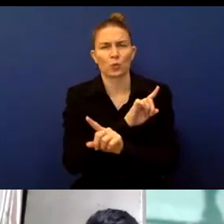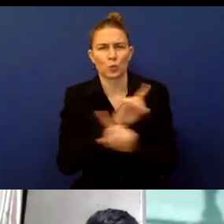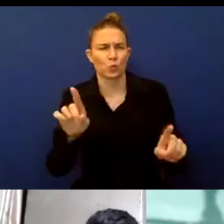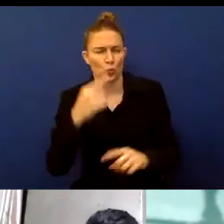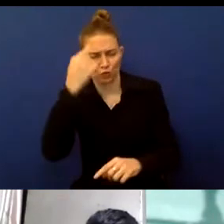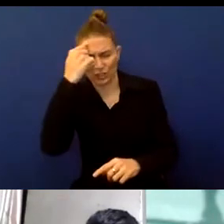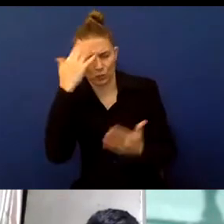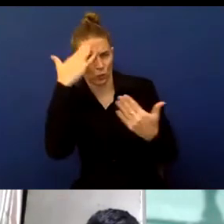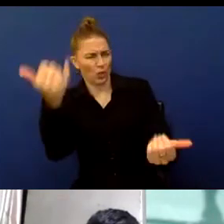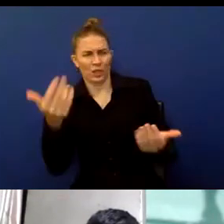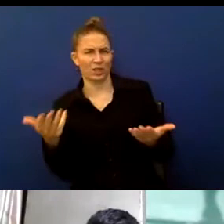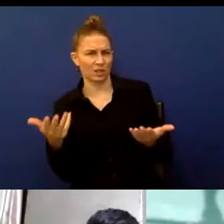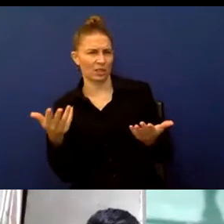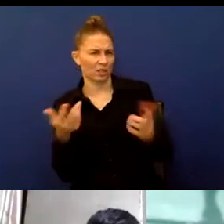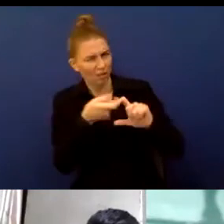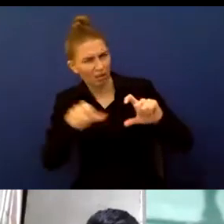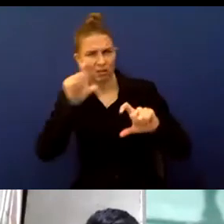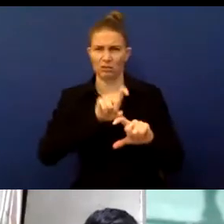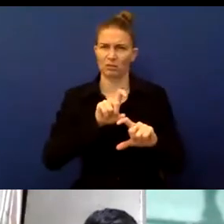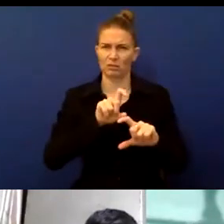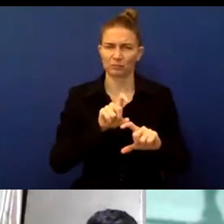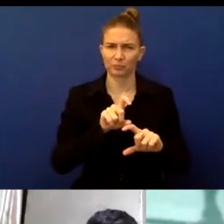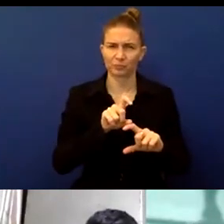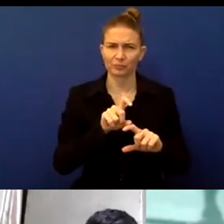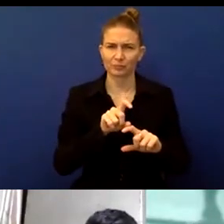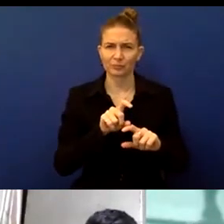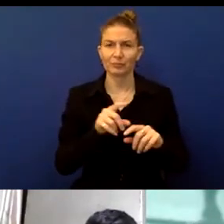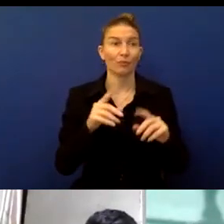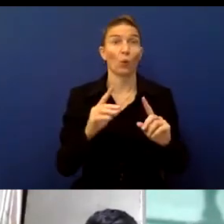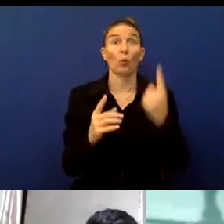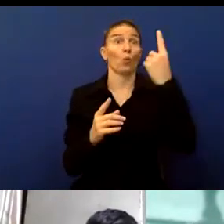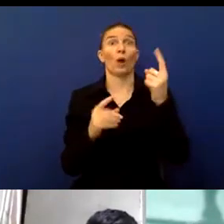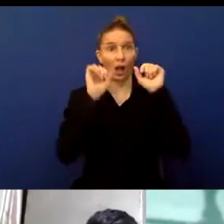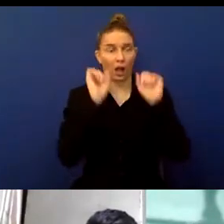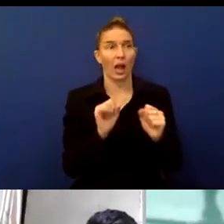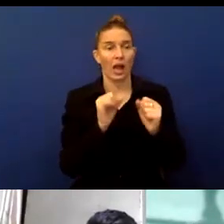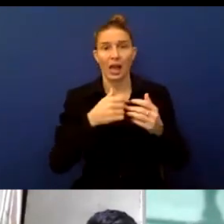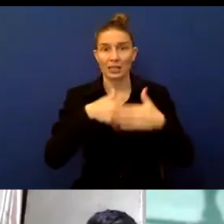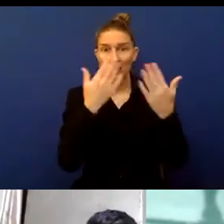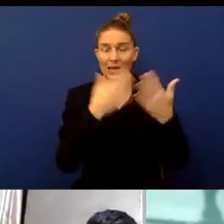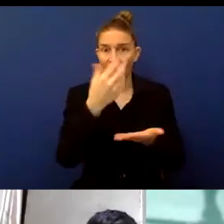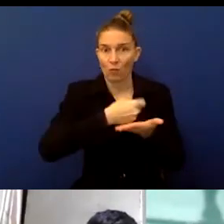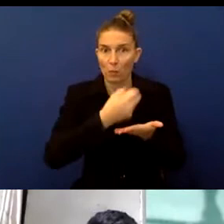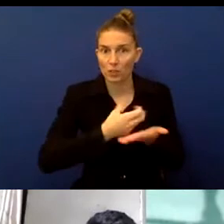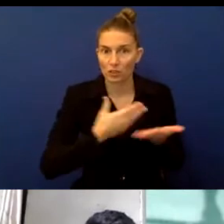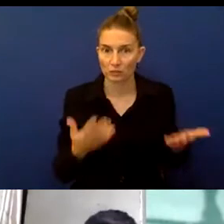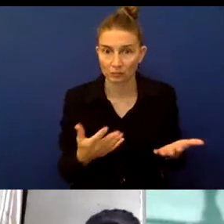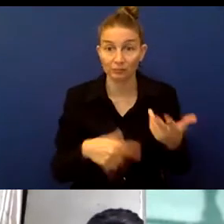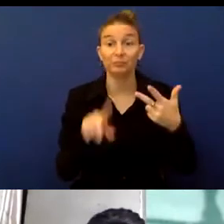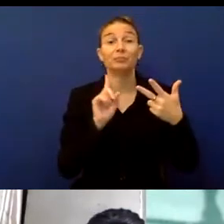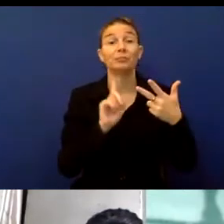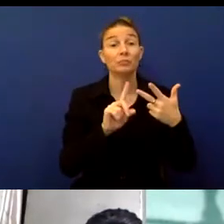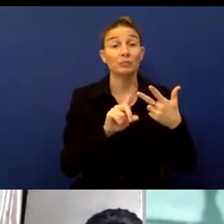access information on a daily basis. And lastly, government needs to consistently work